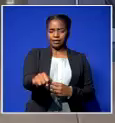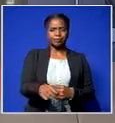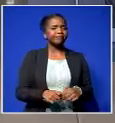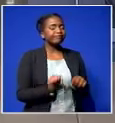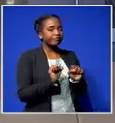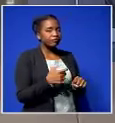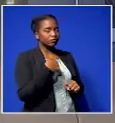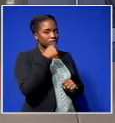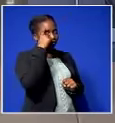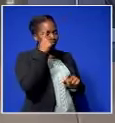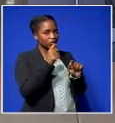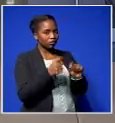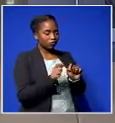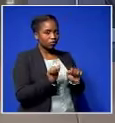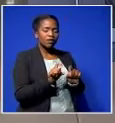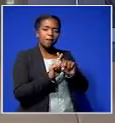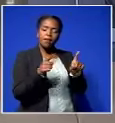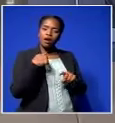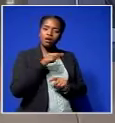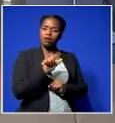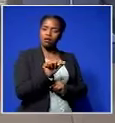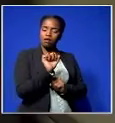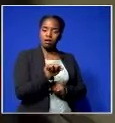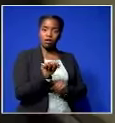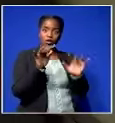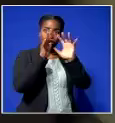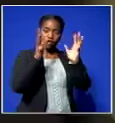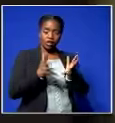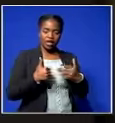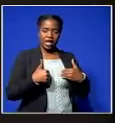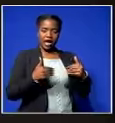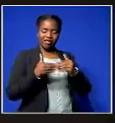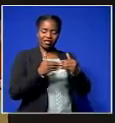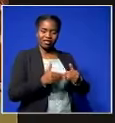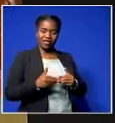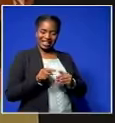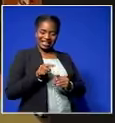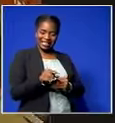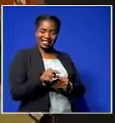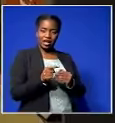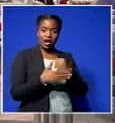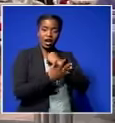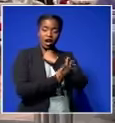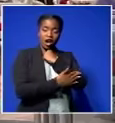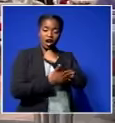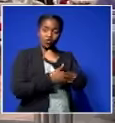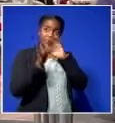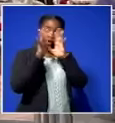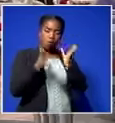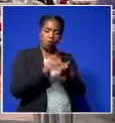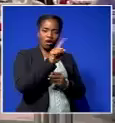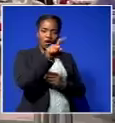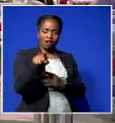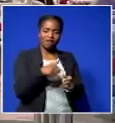in mindset as well. It's interesting though, because universal health care is the way many countries are going. In